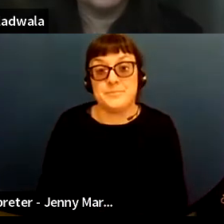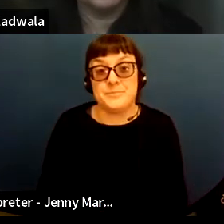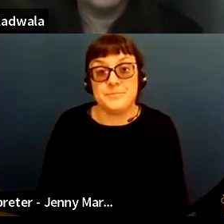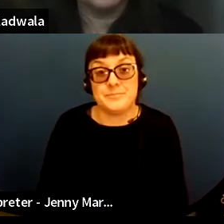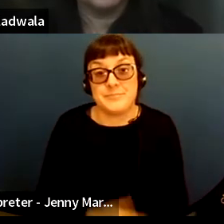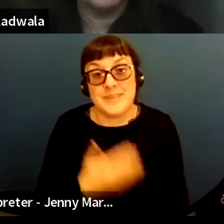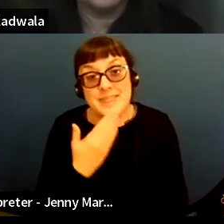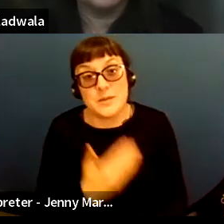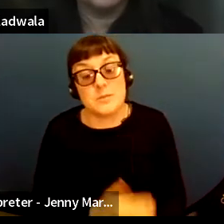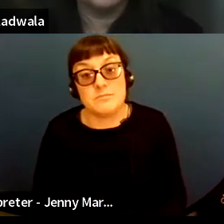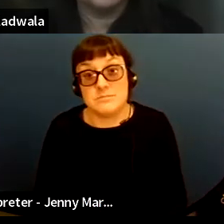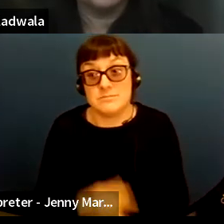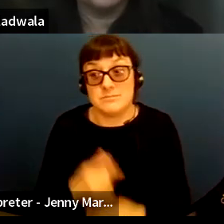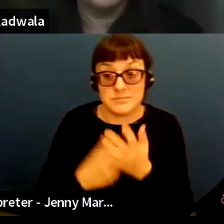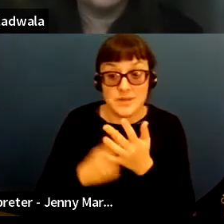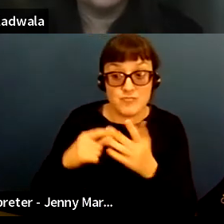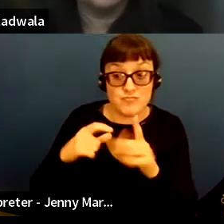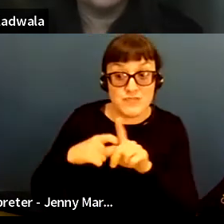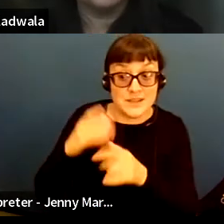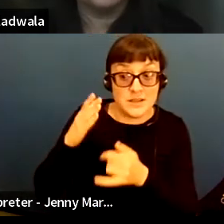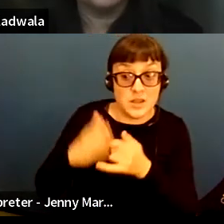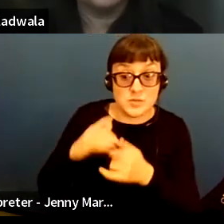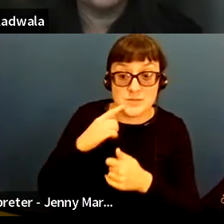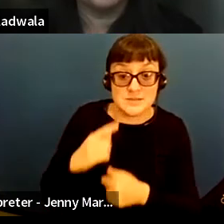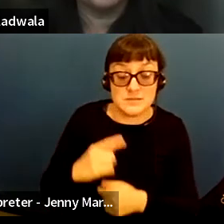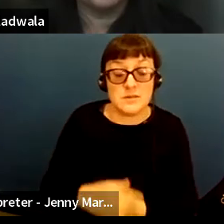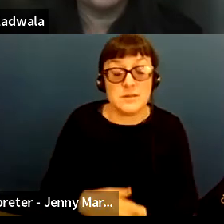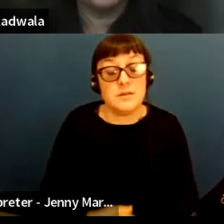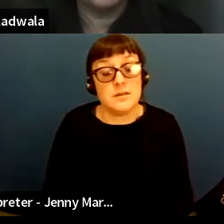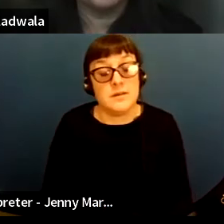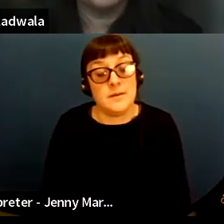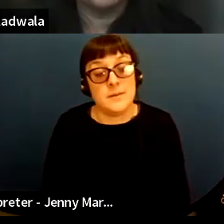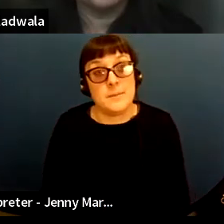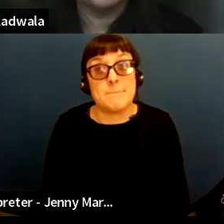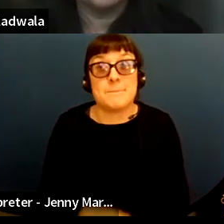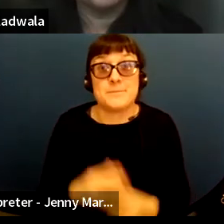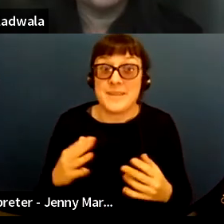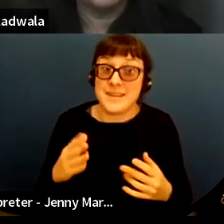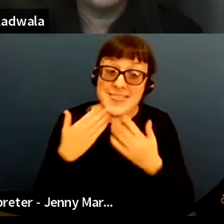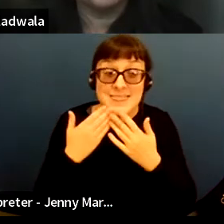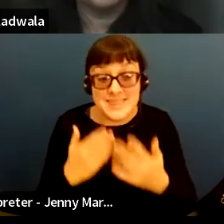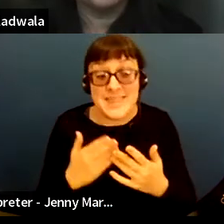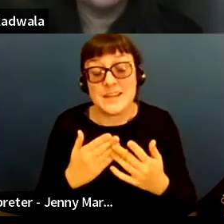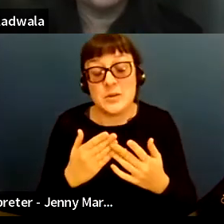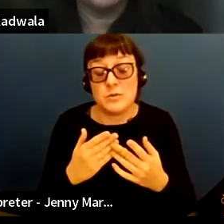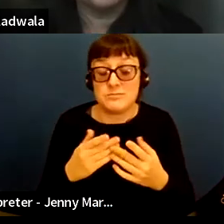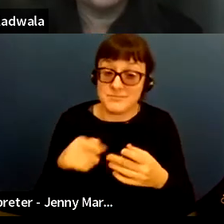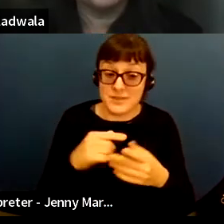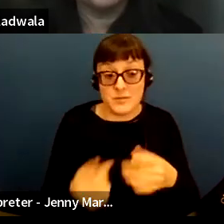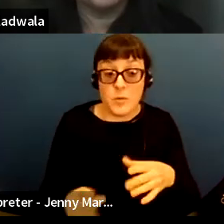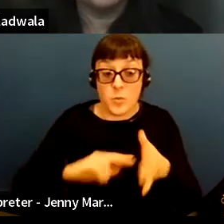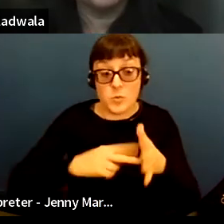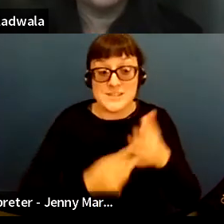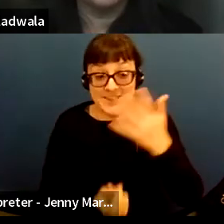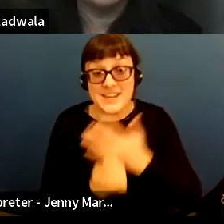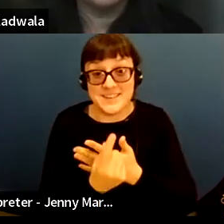you. Rick, do you have any final thoughts? Just really, I'd like to thank you guys for putting the event together. Like,